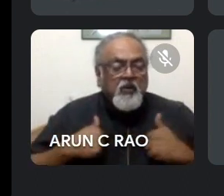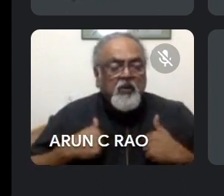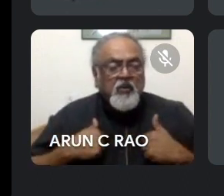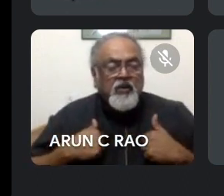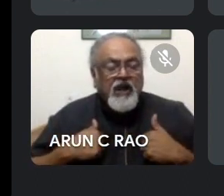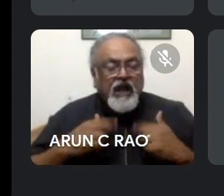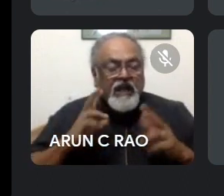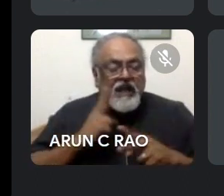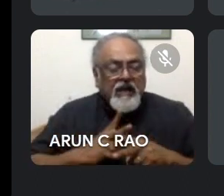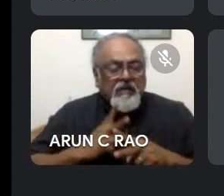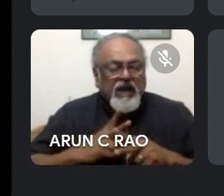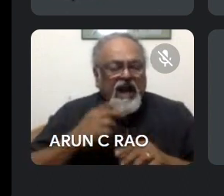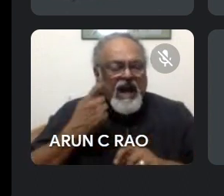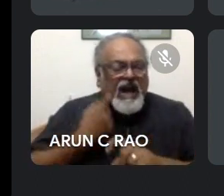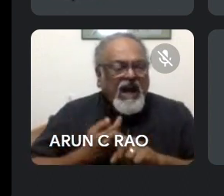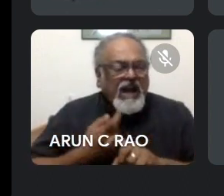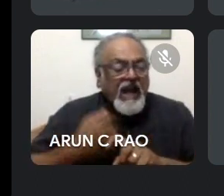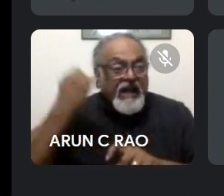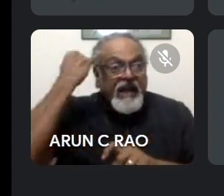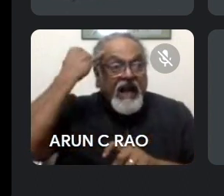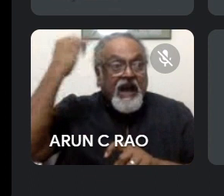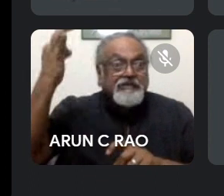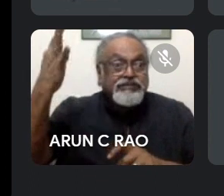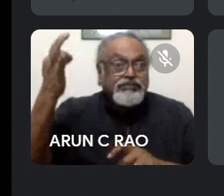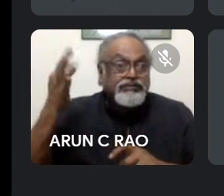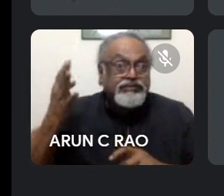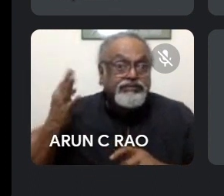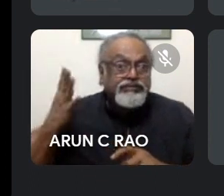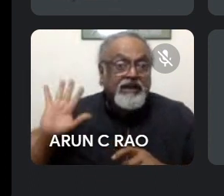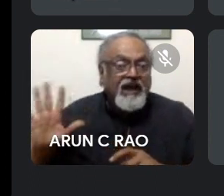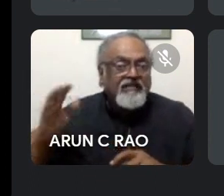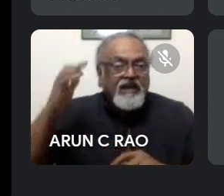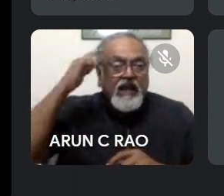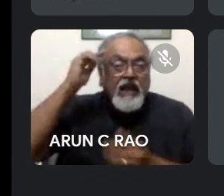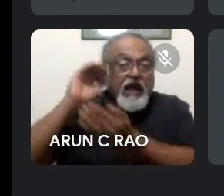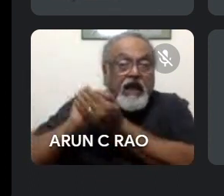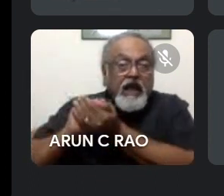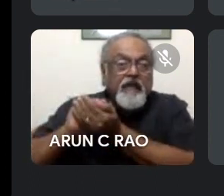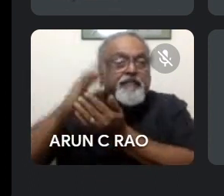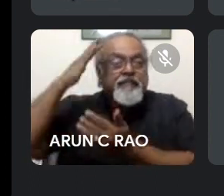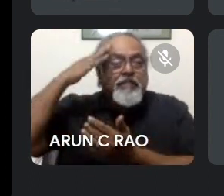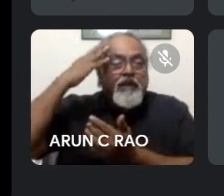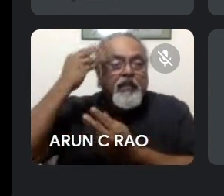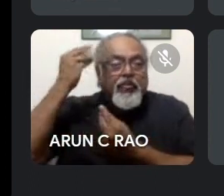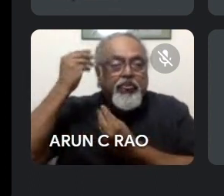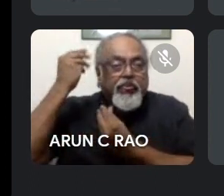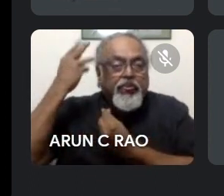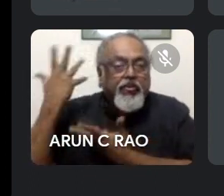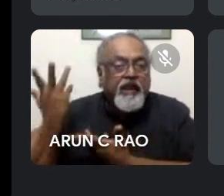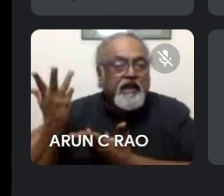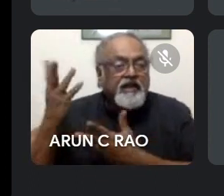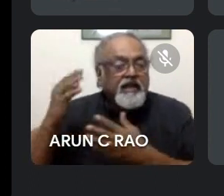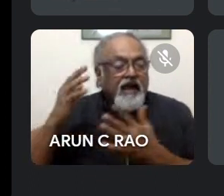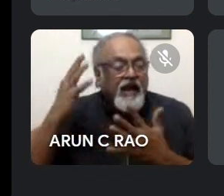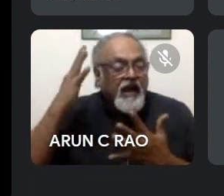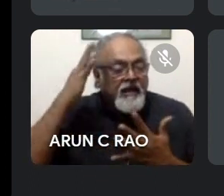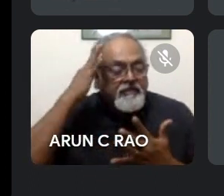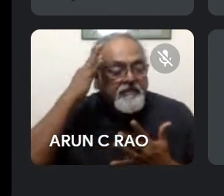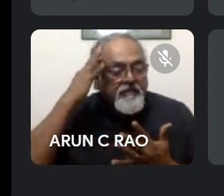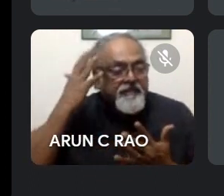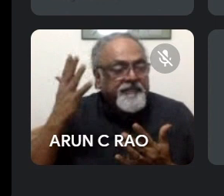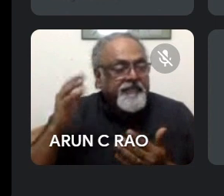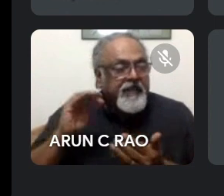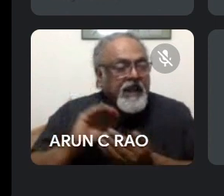ideas in my head. I know I have the capacity to understand things, but it's very, very hard to hold ideas in my